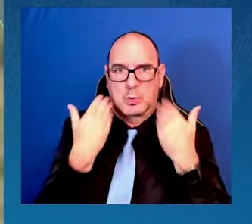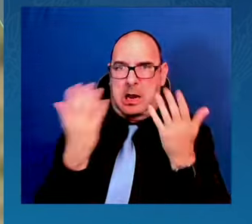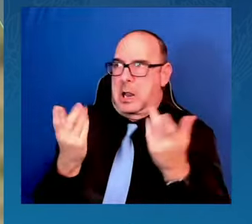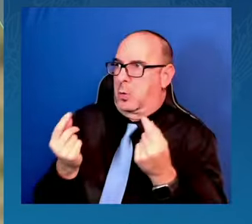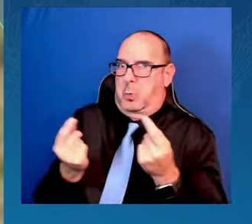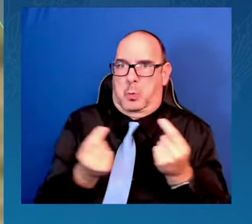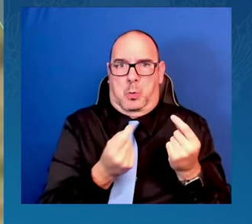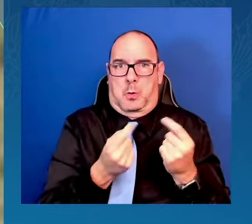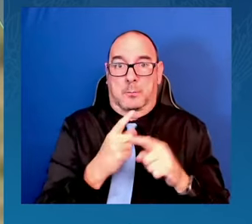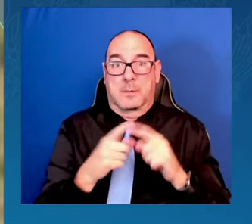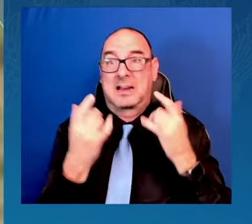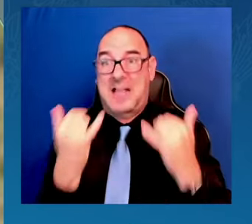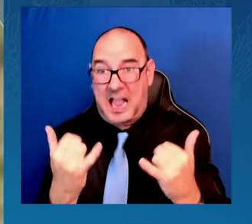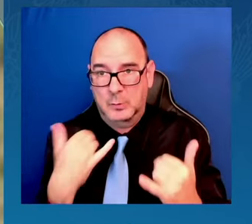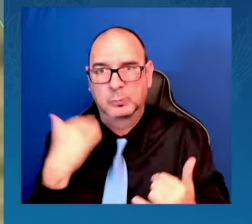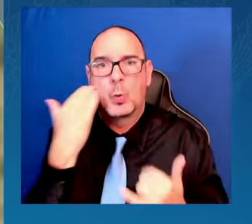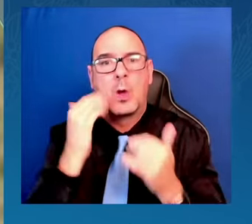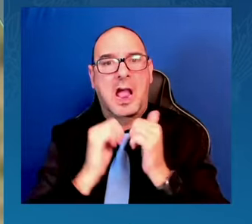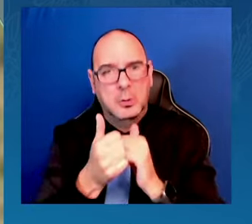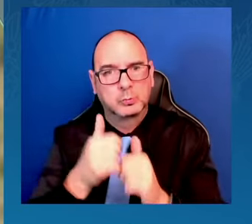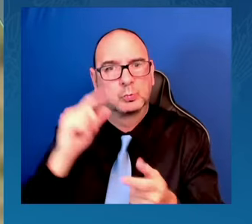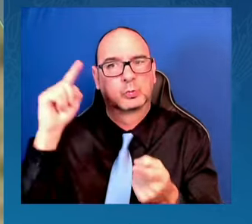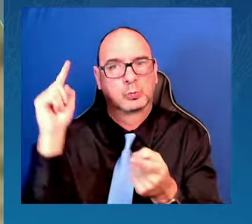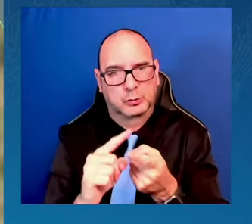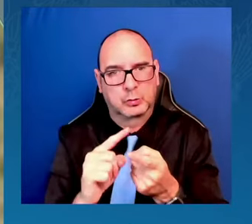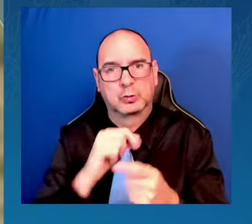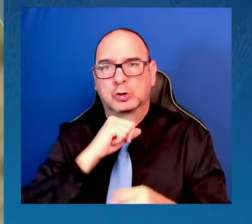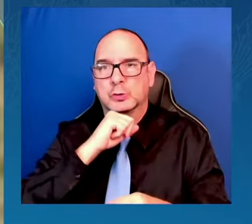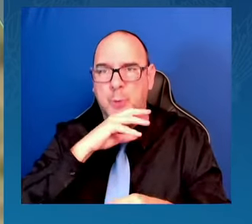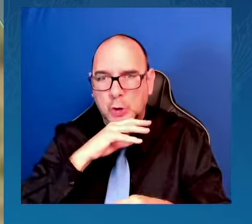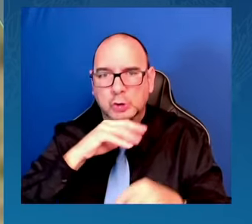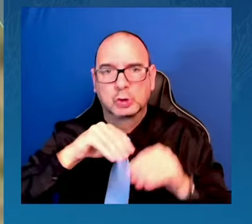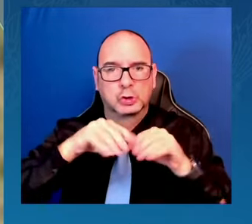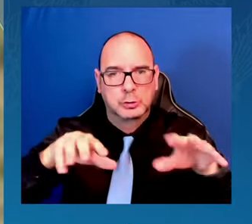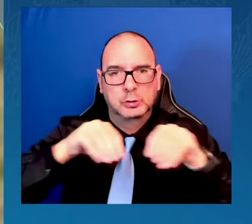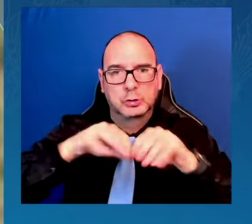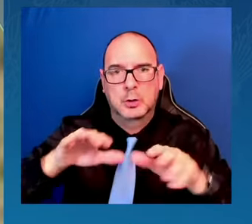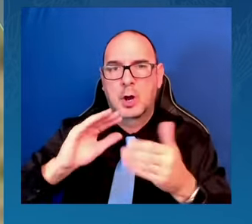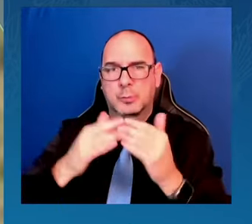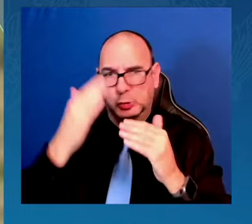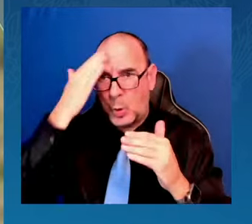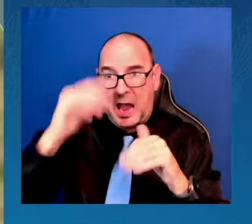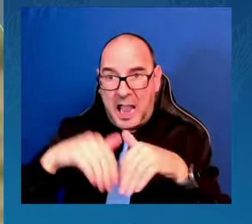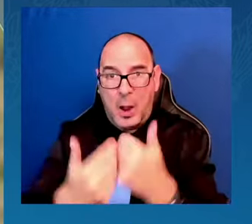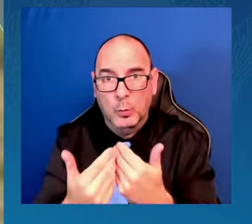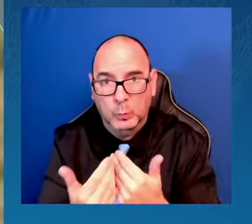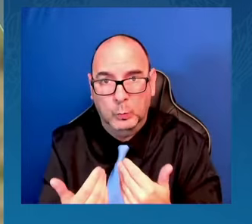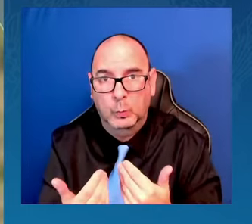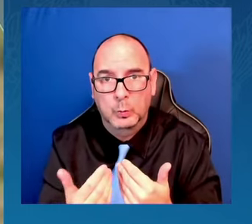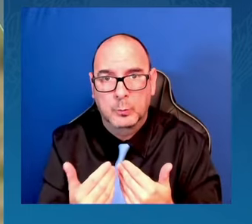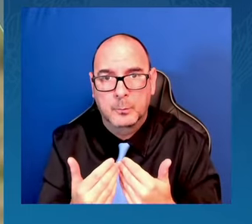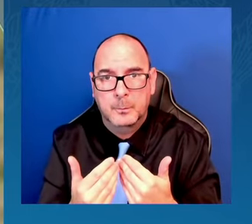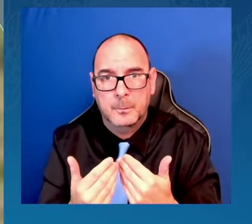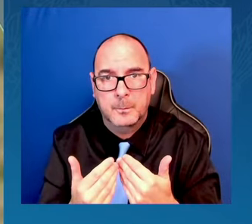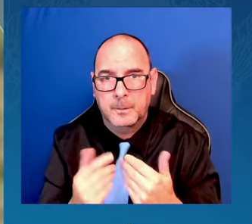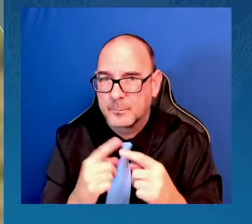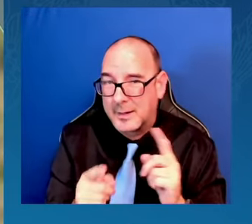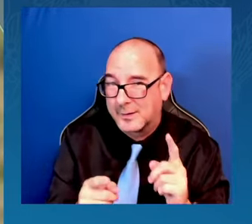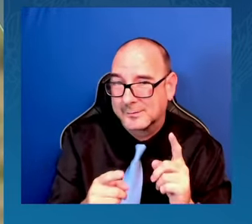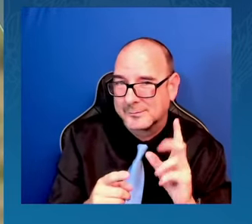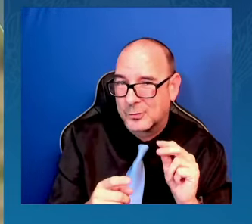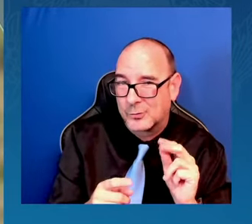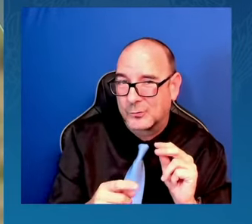emissions and protect our communities. No, none of that. It's because we